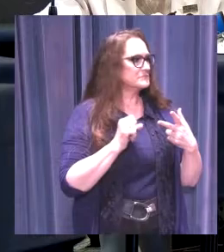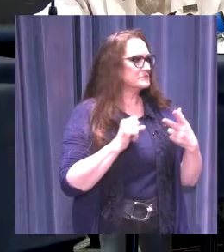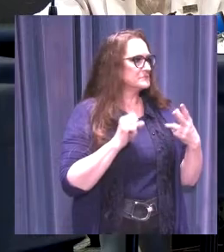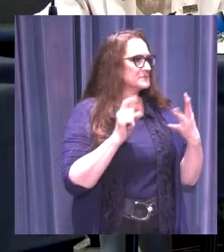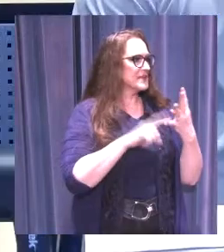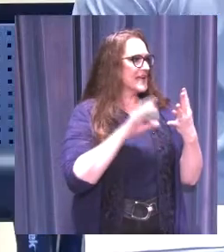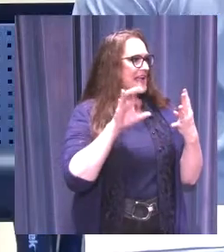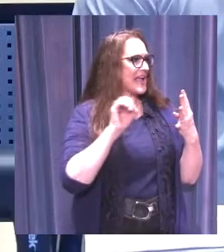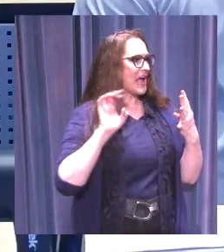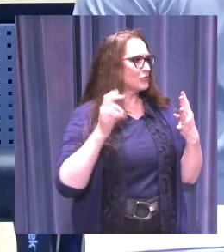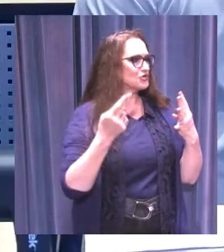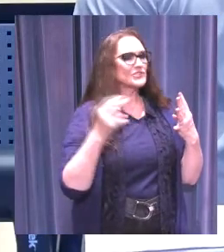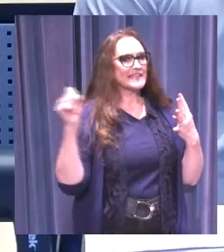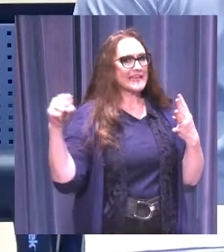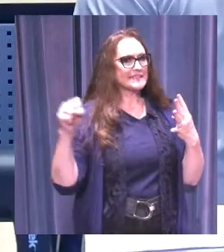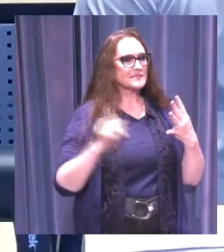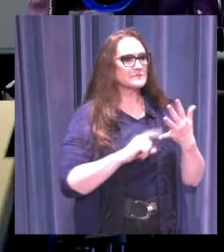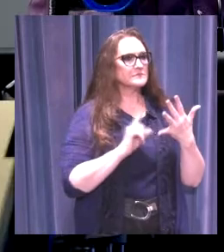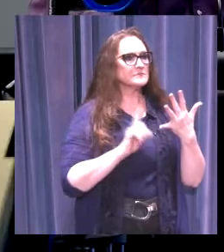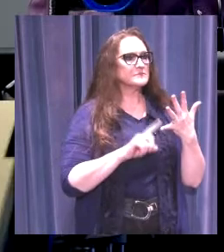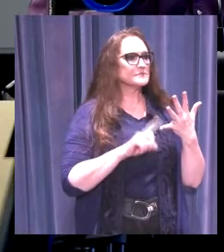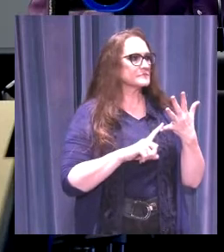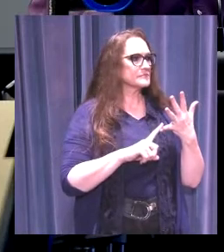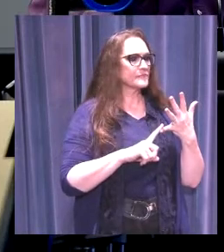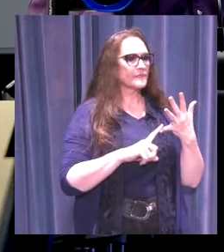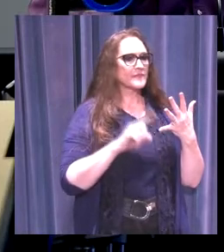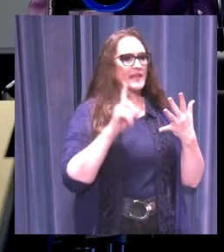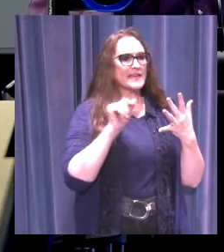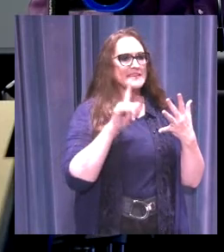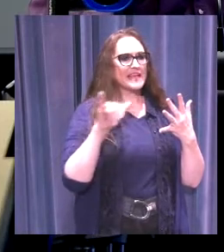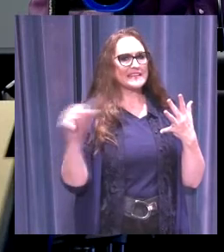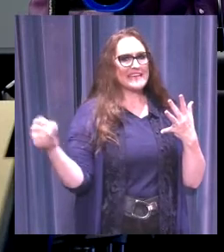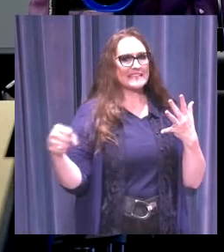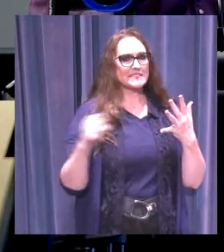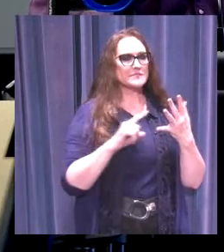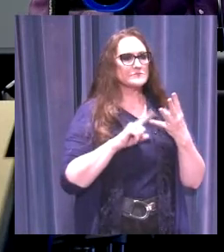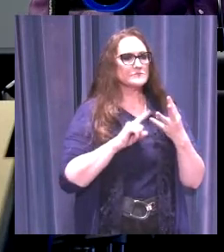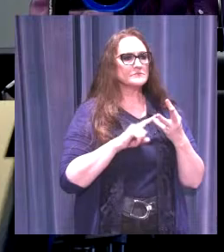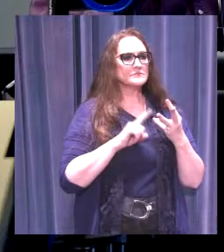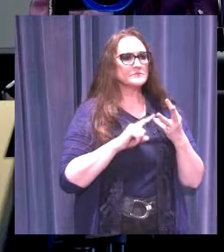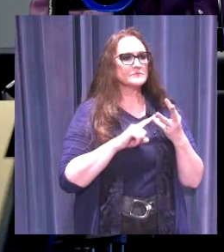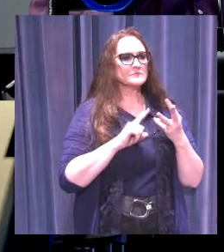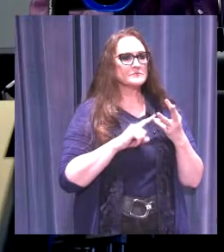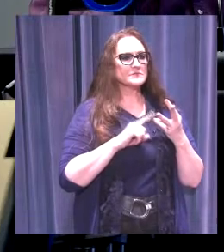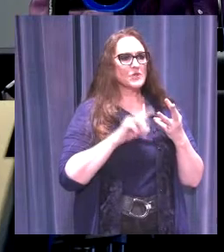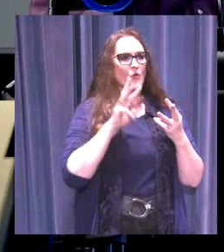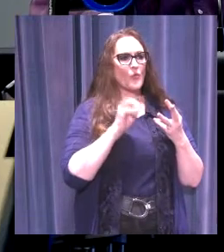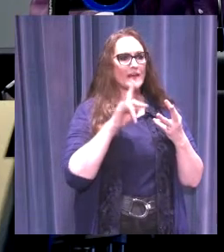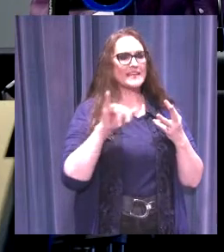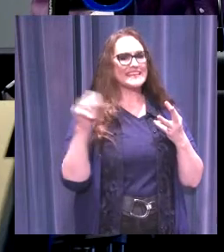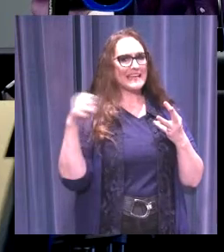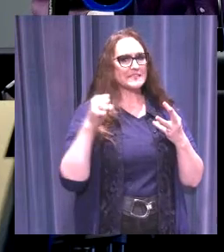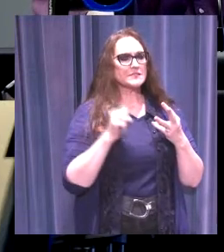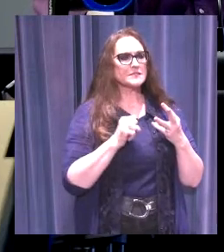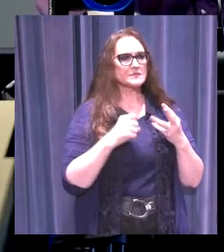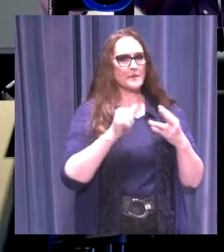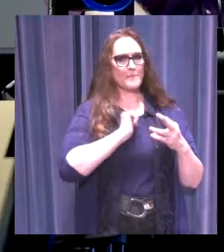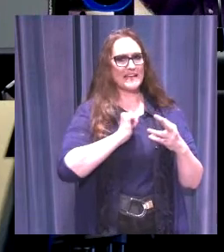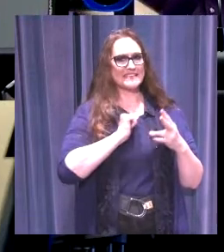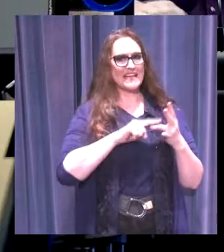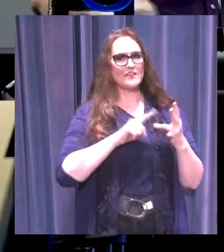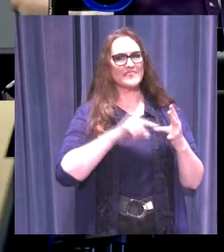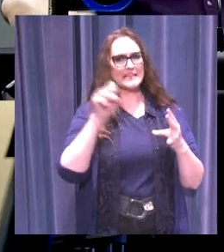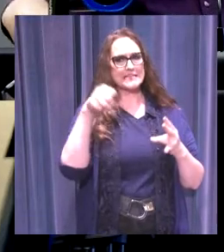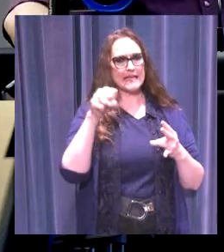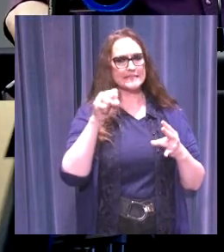Trustee Couch. Yes. Trustee Daly. Yes. Trustee Wendy. Yes. And myself,